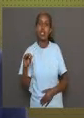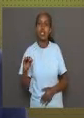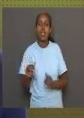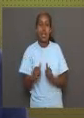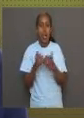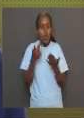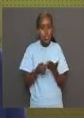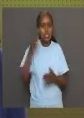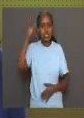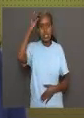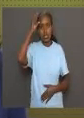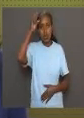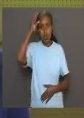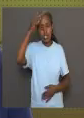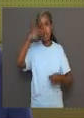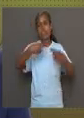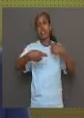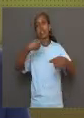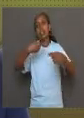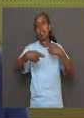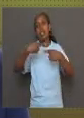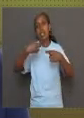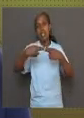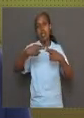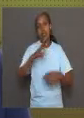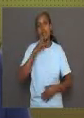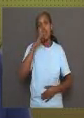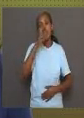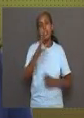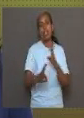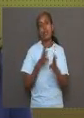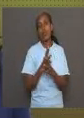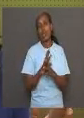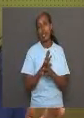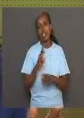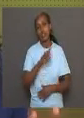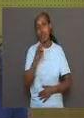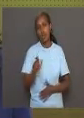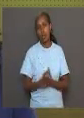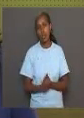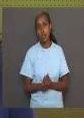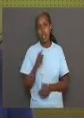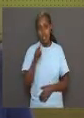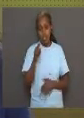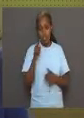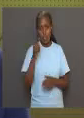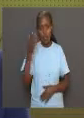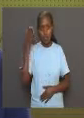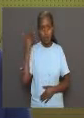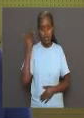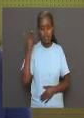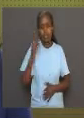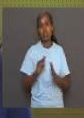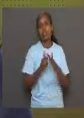these concepts can relate to real-world problems. If you are all ready, let